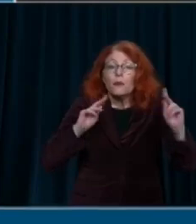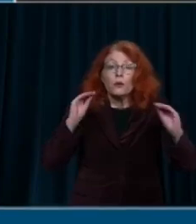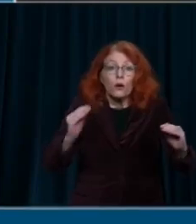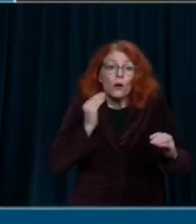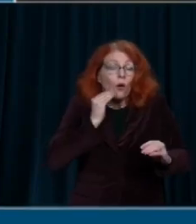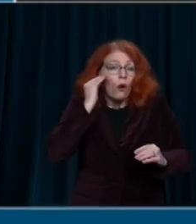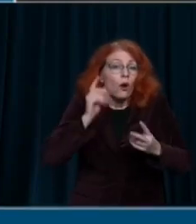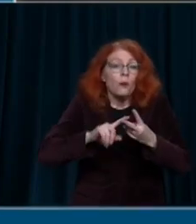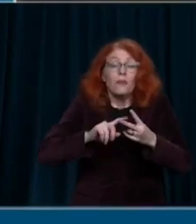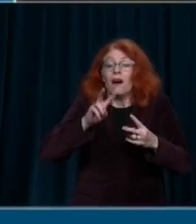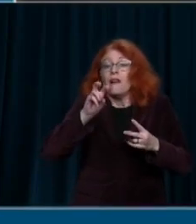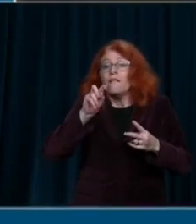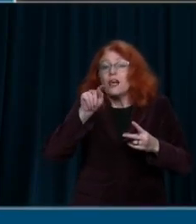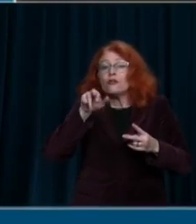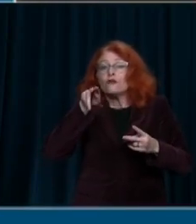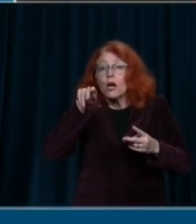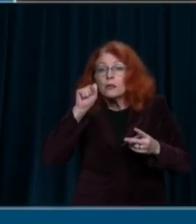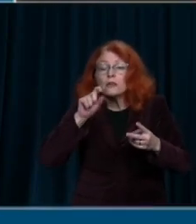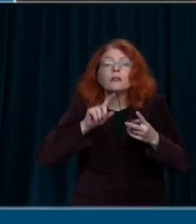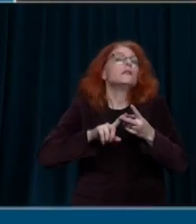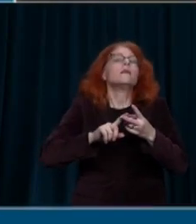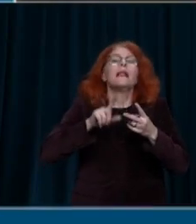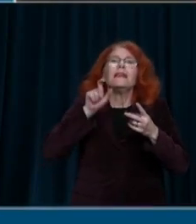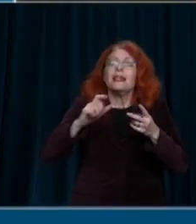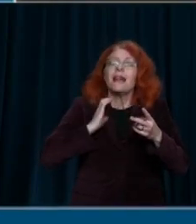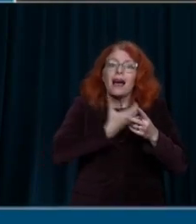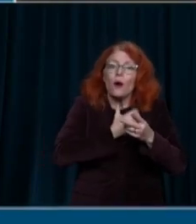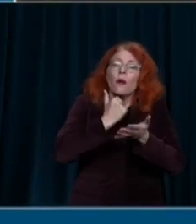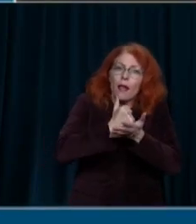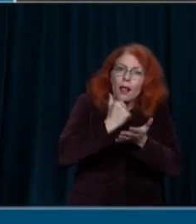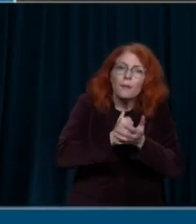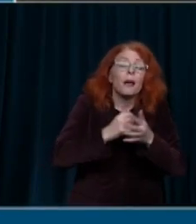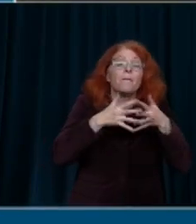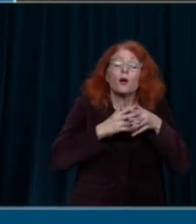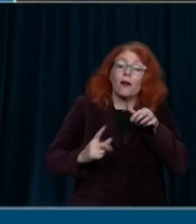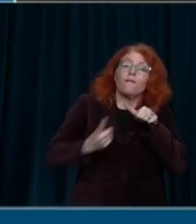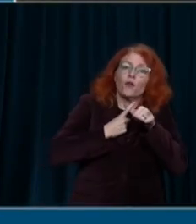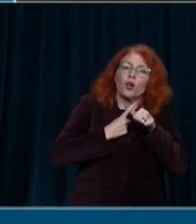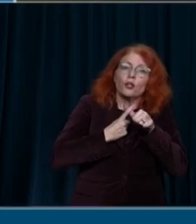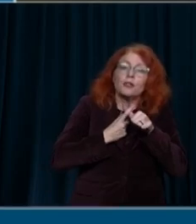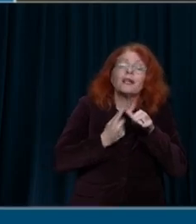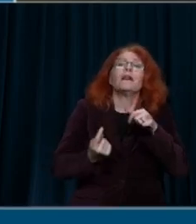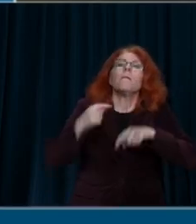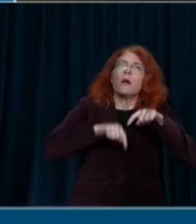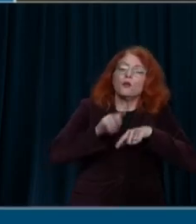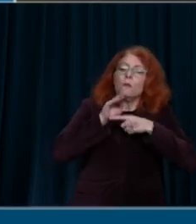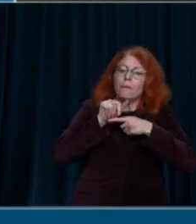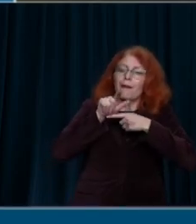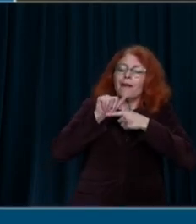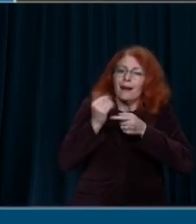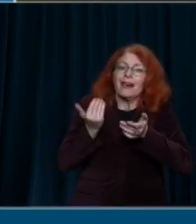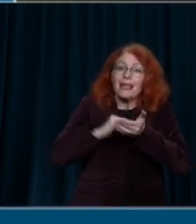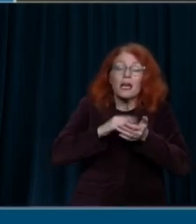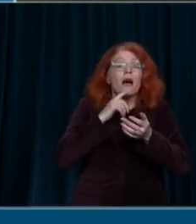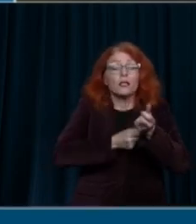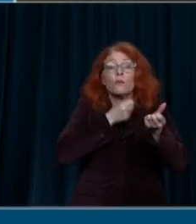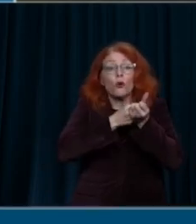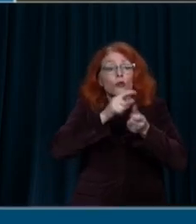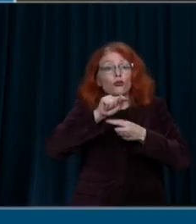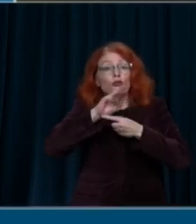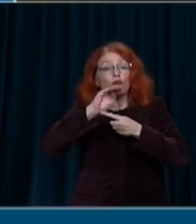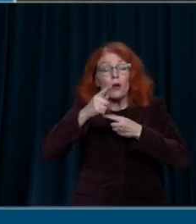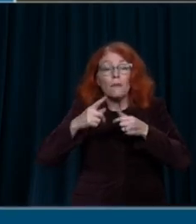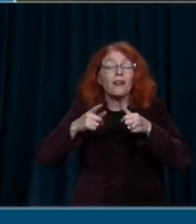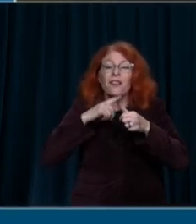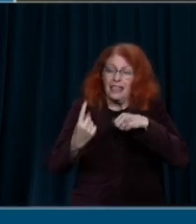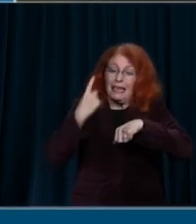have veterans, people here that need our help. It's America first. It's back to MAGA again. And I supported President Trump since the day he walked